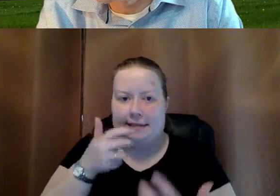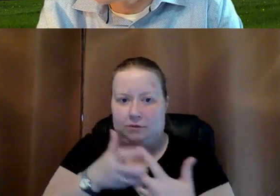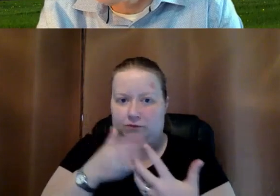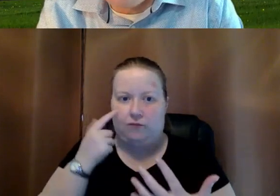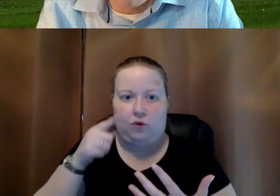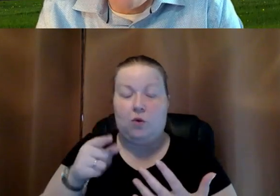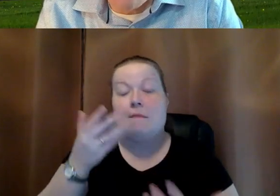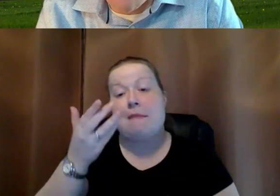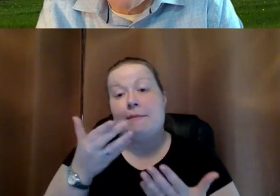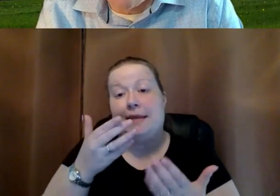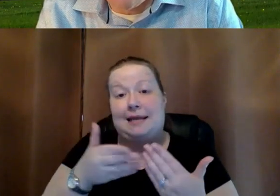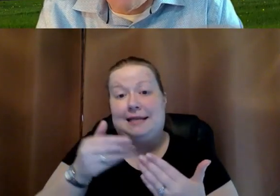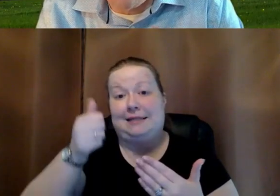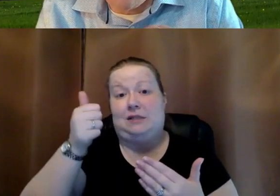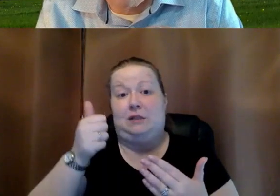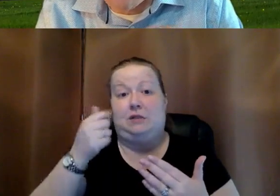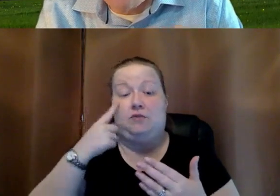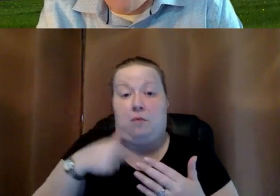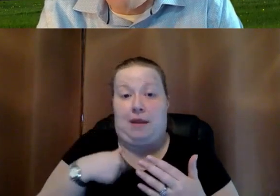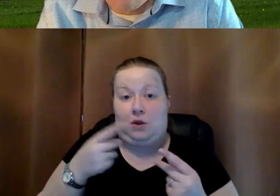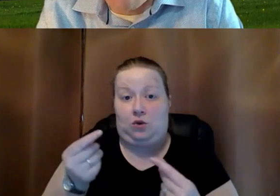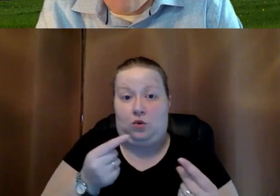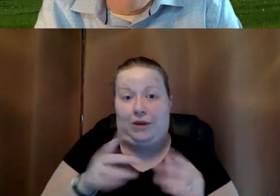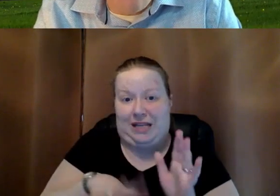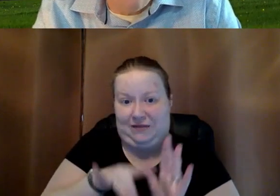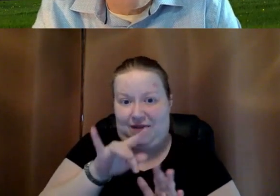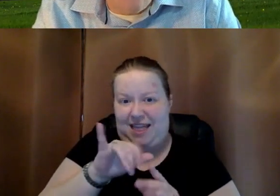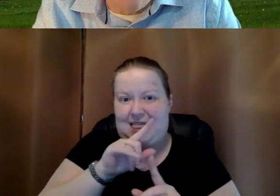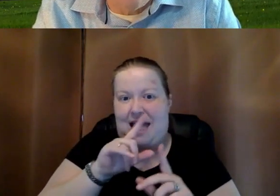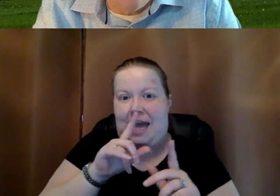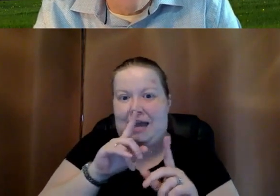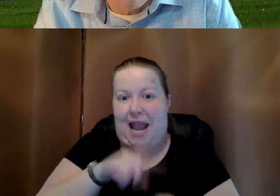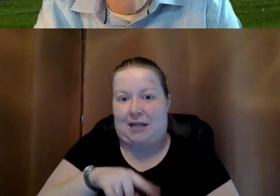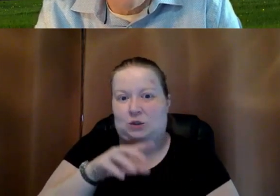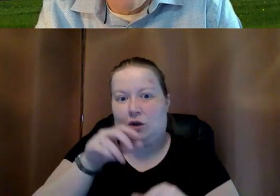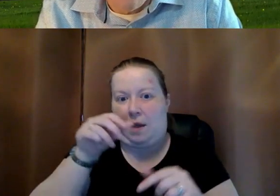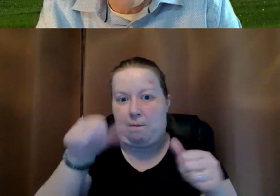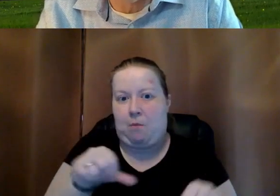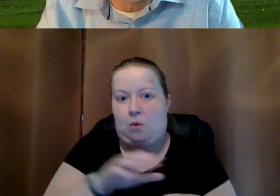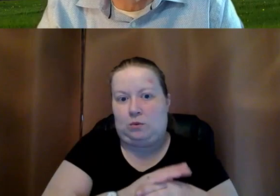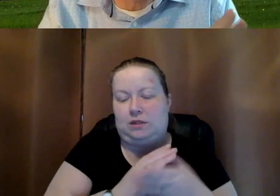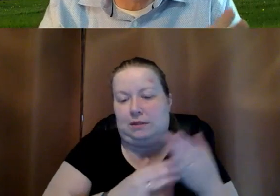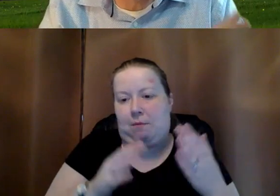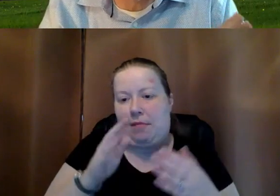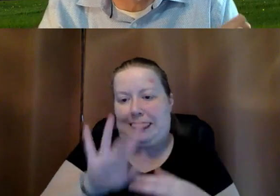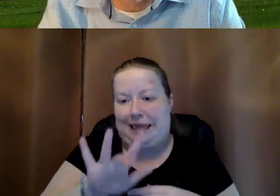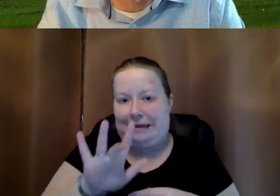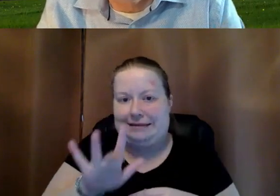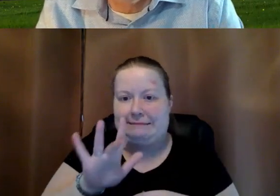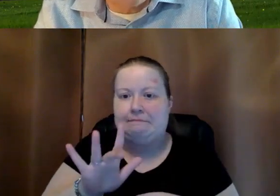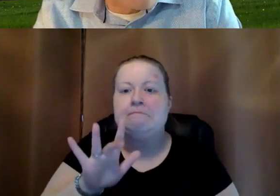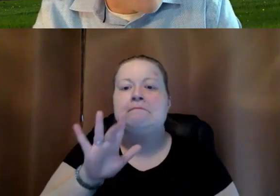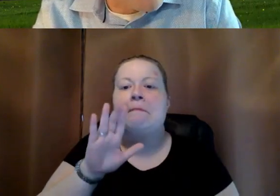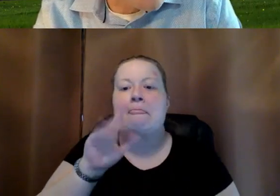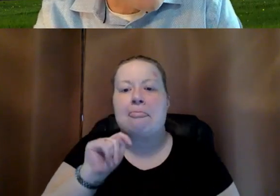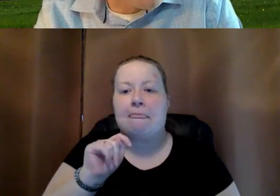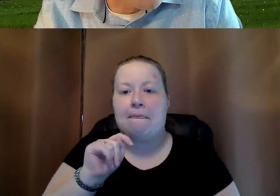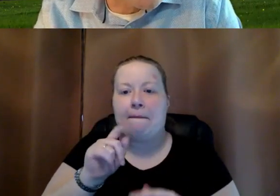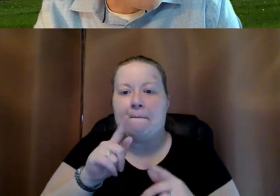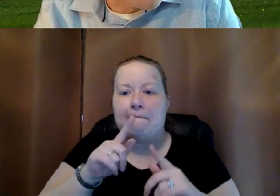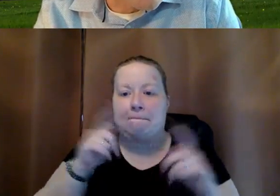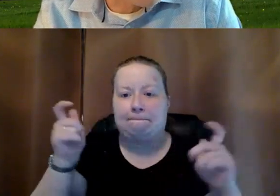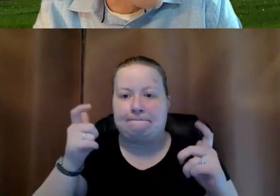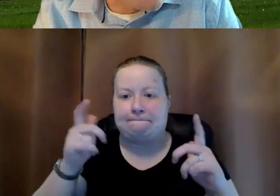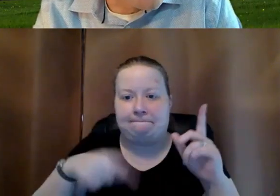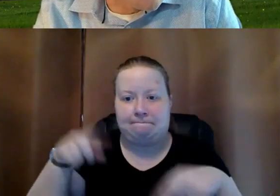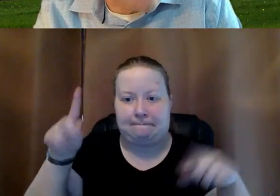me to do is try and find that question in the chat or whatever, and post some links. But there's a big variety of physical